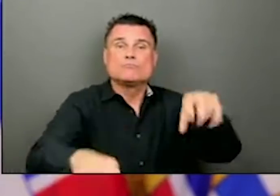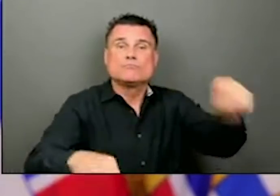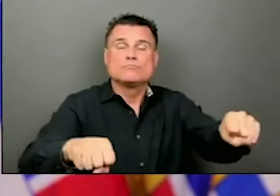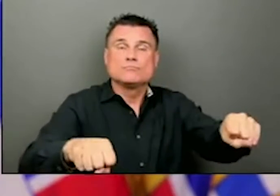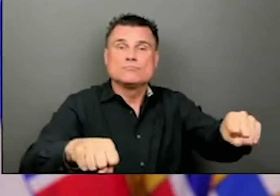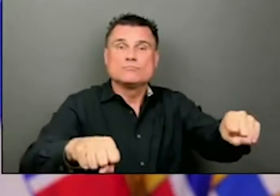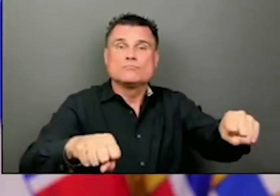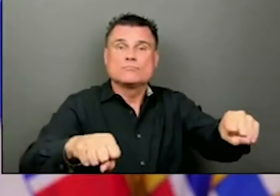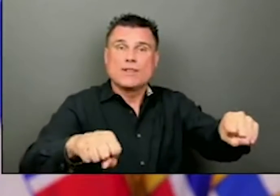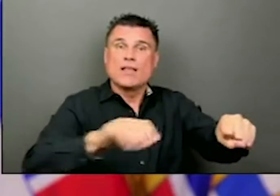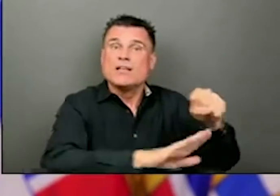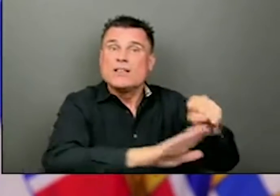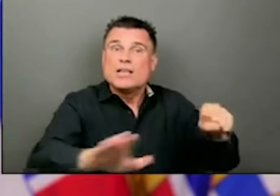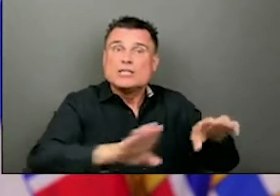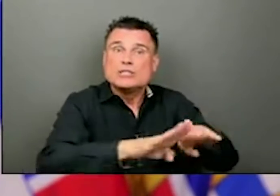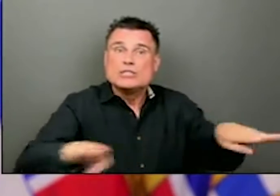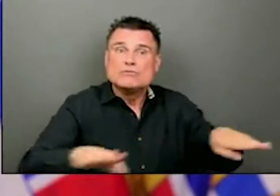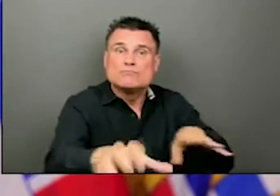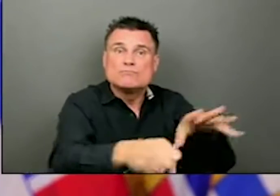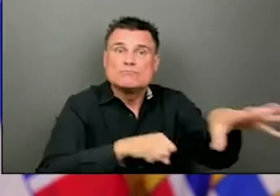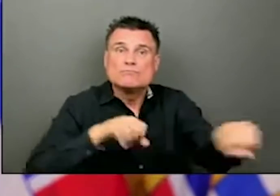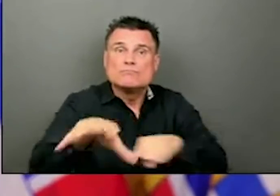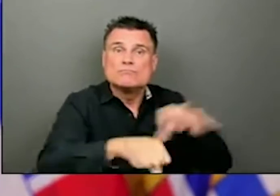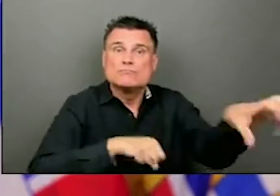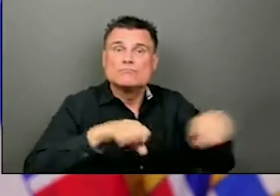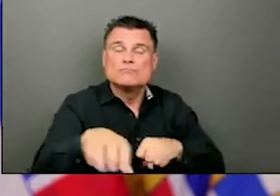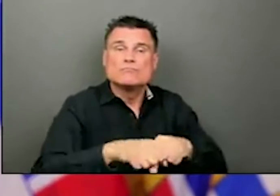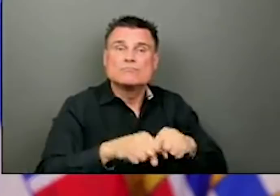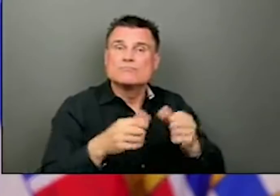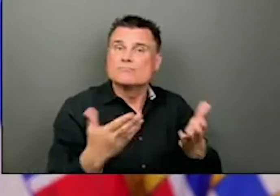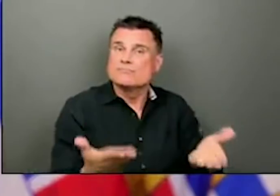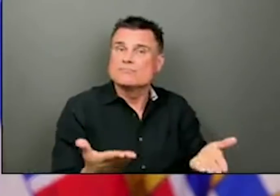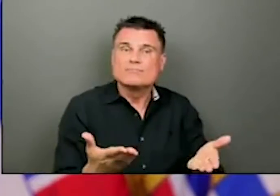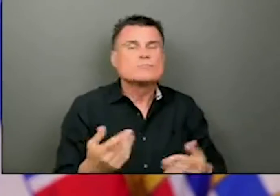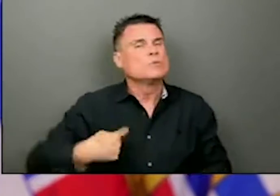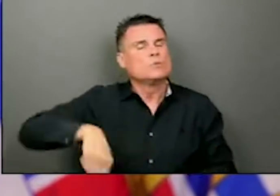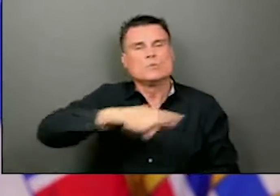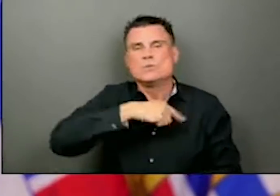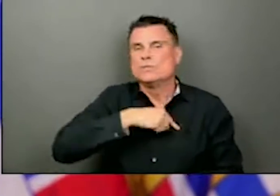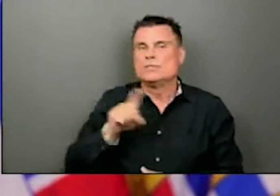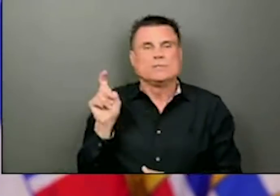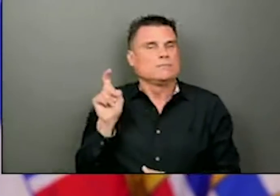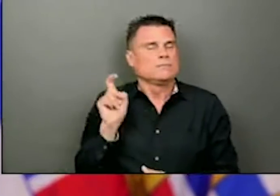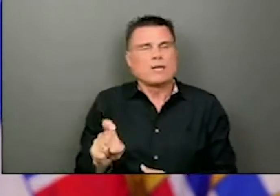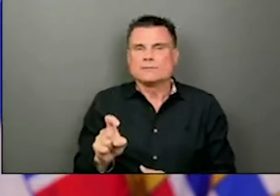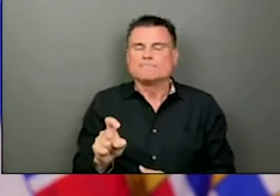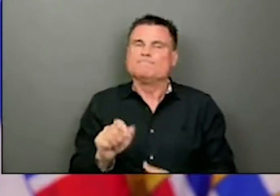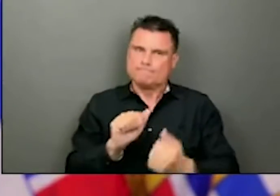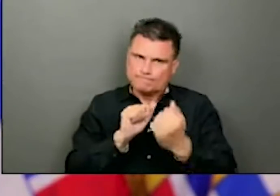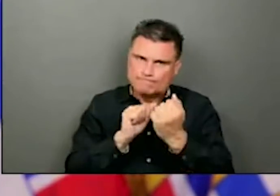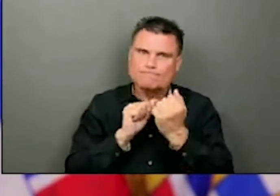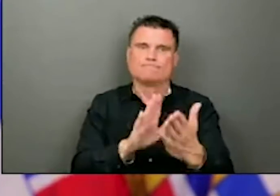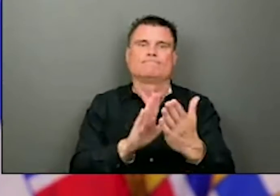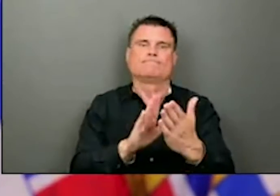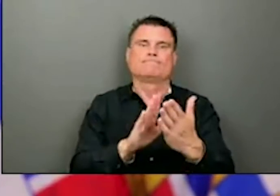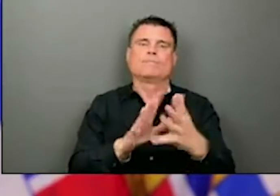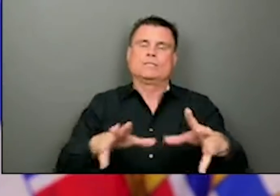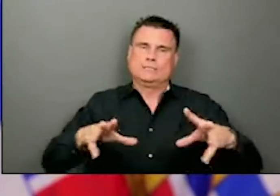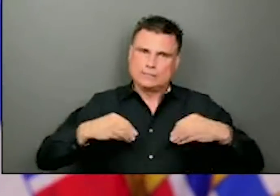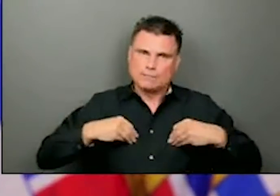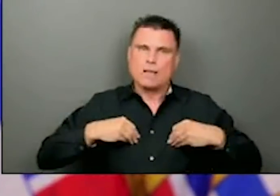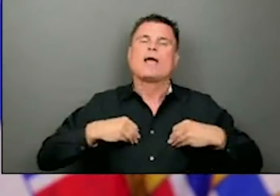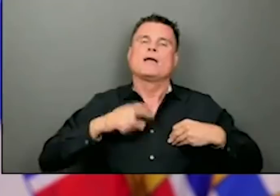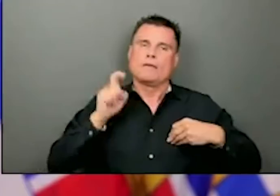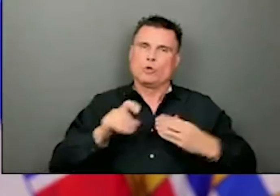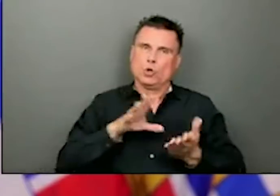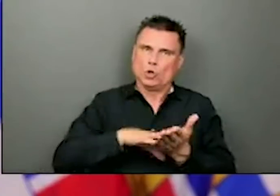Nations children and families. We are all implicated in this tragedy. In order to honor